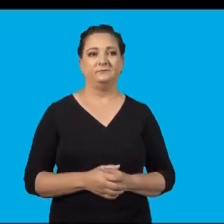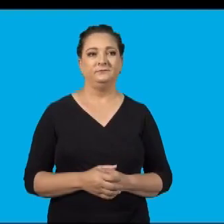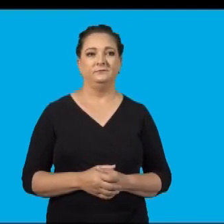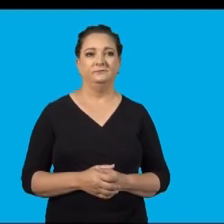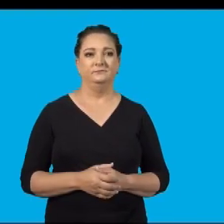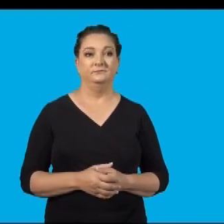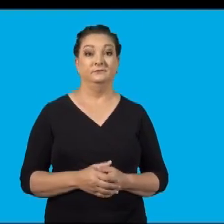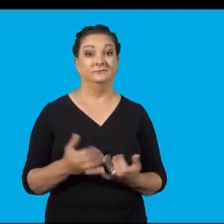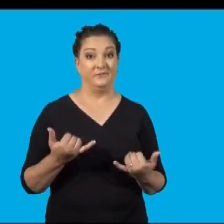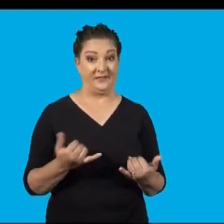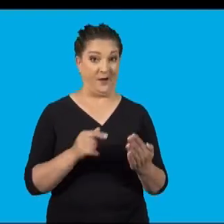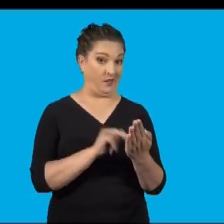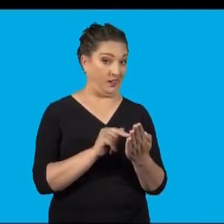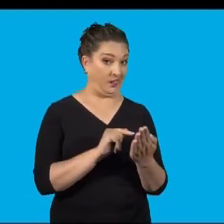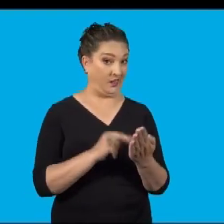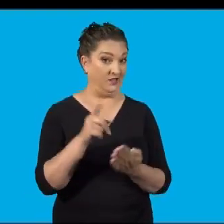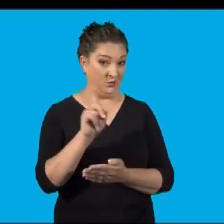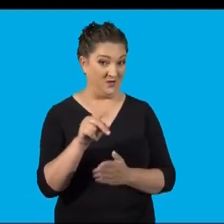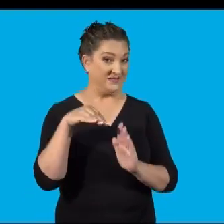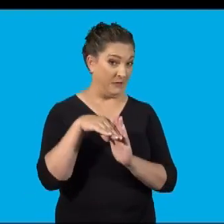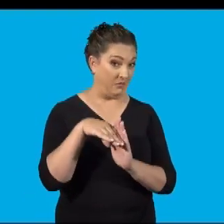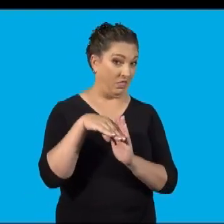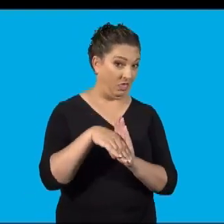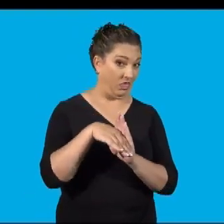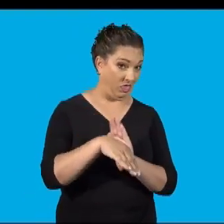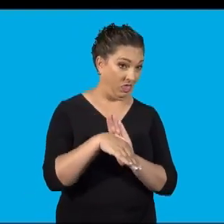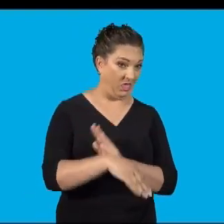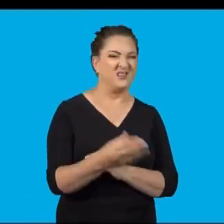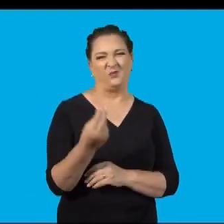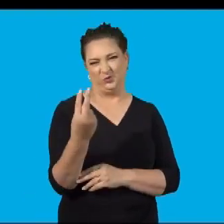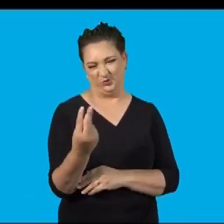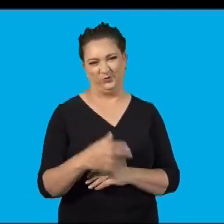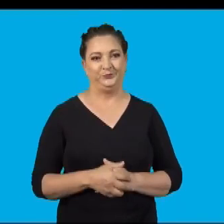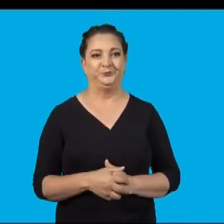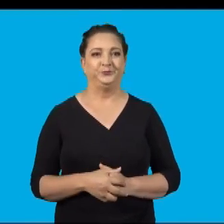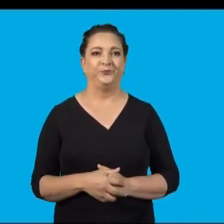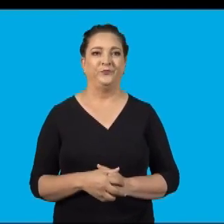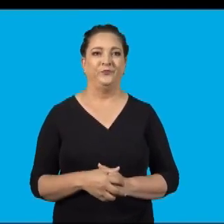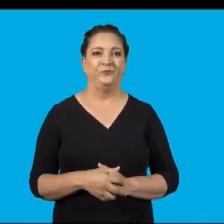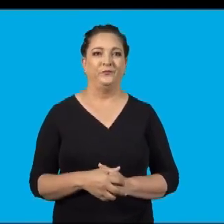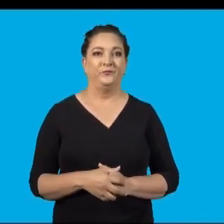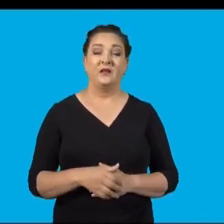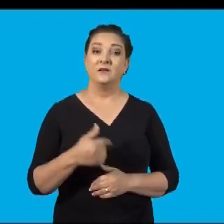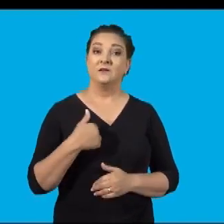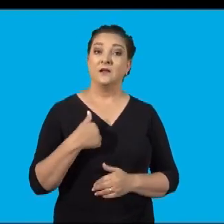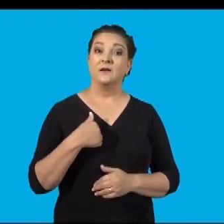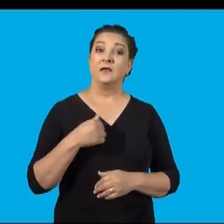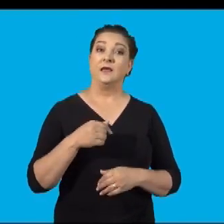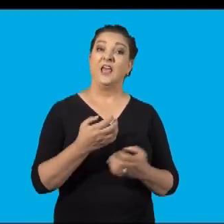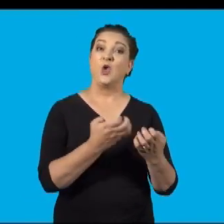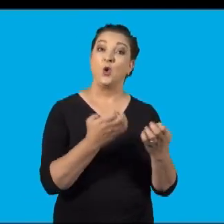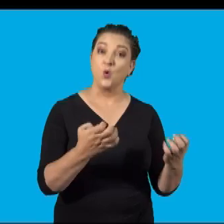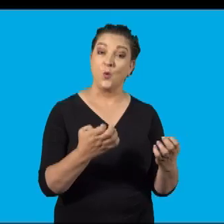With me here, I am going to calculate depreciation, which is number 2. I'm